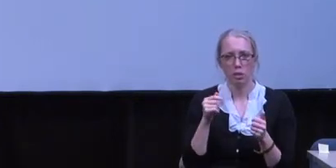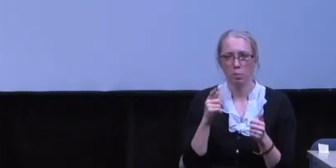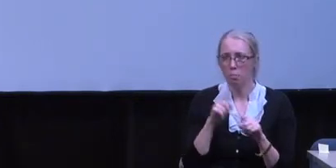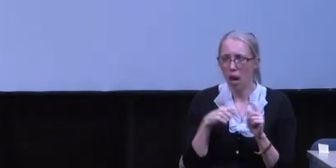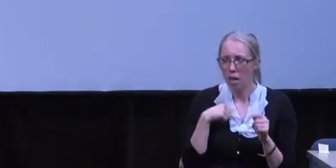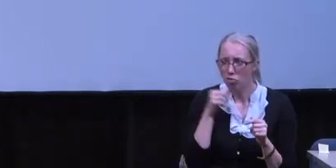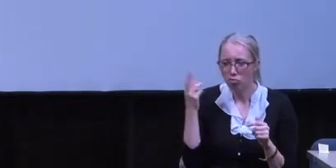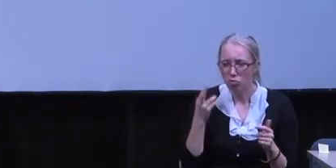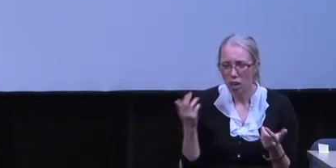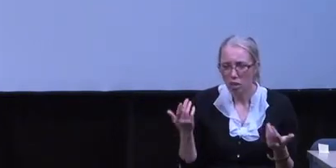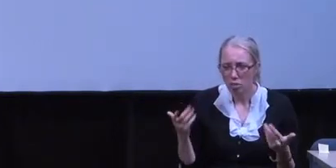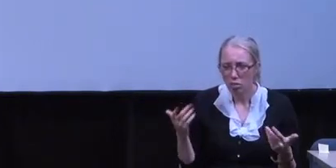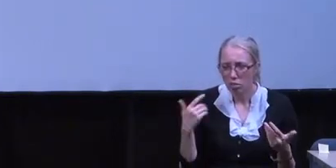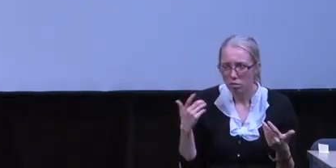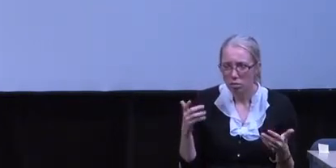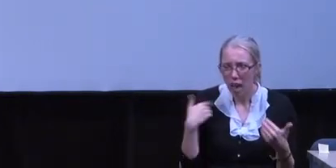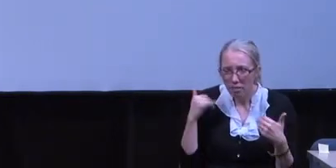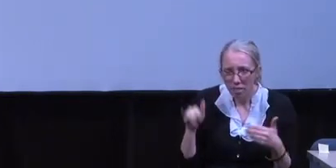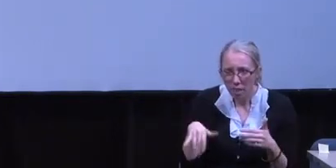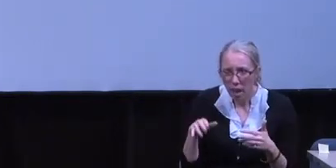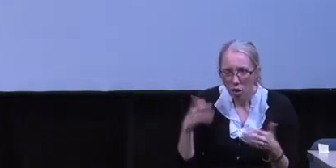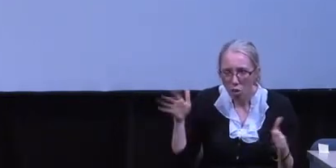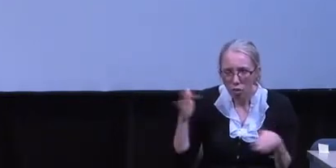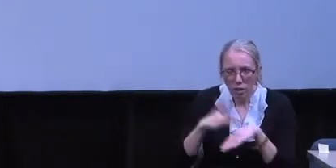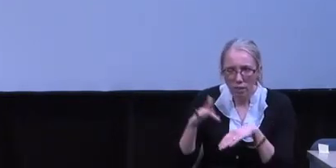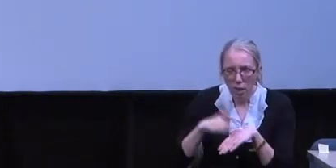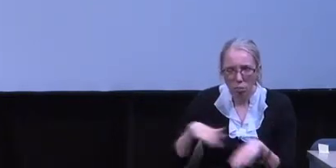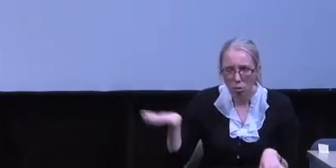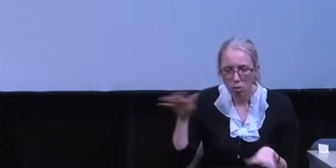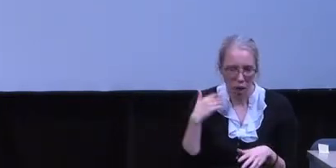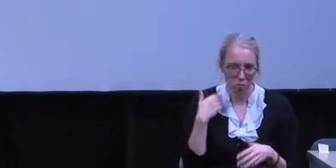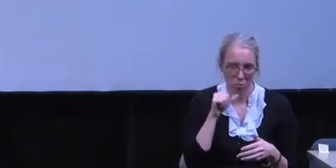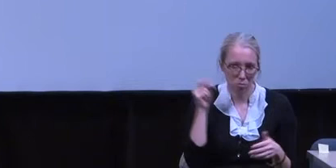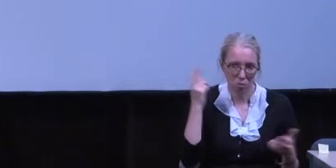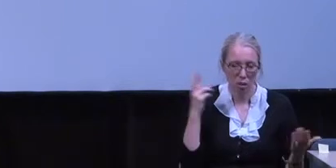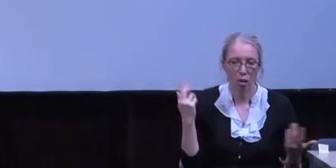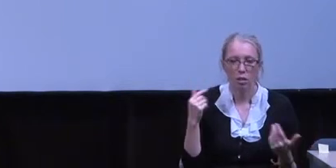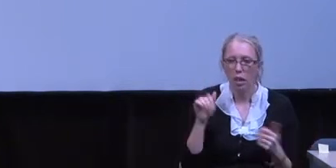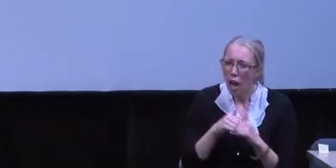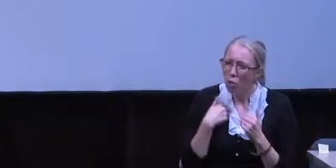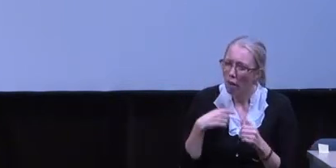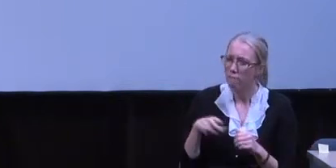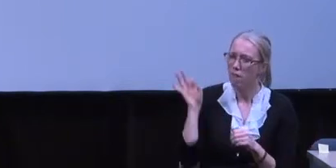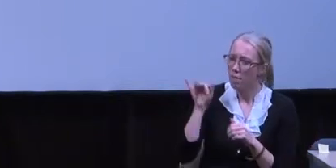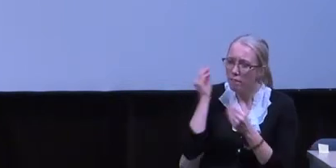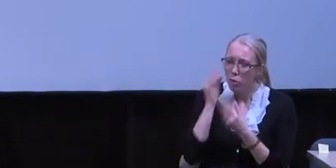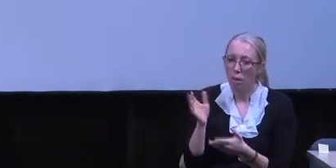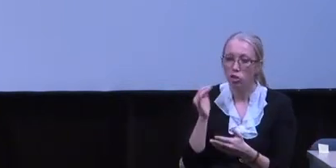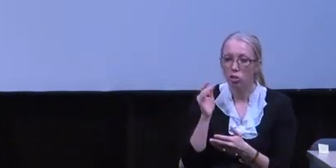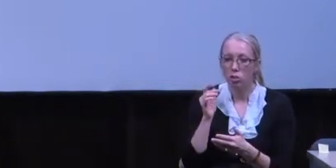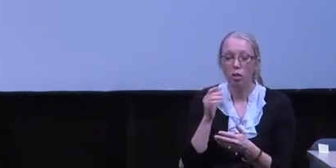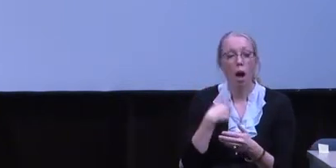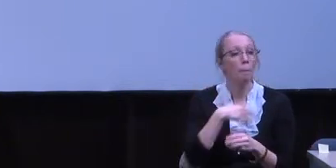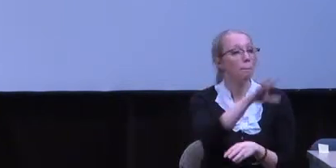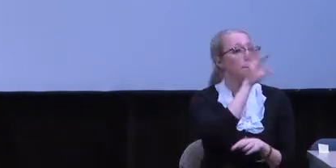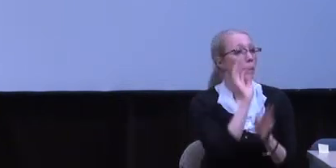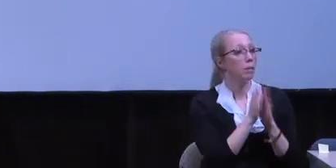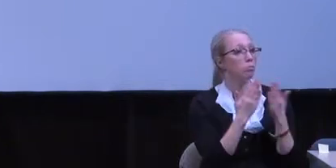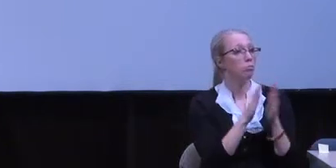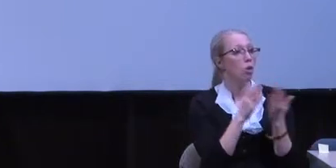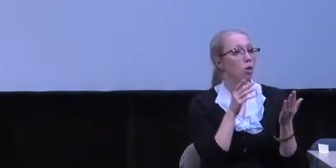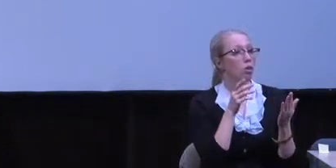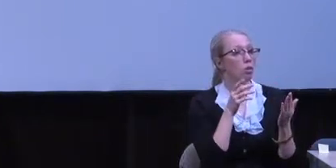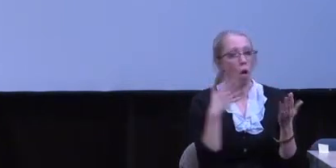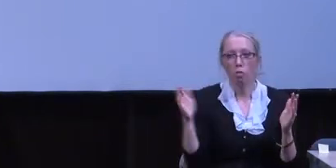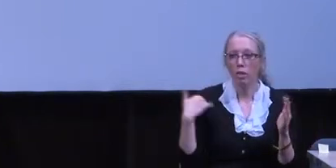could do that first. How do we find out about when we're choosing a text like that, whether it's available